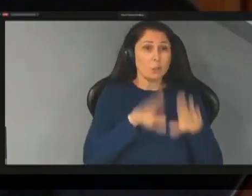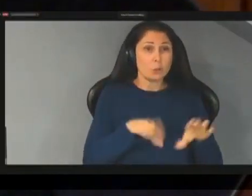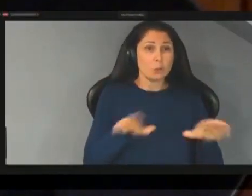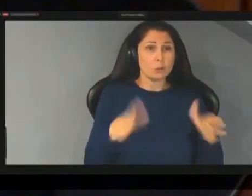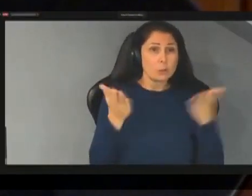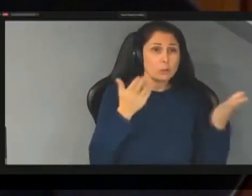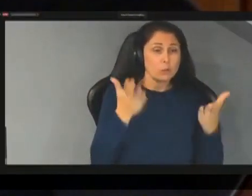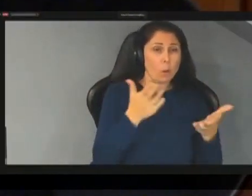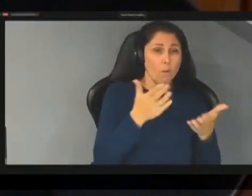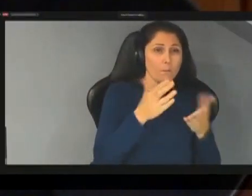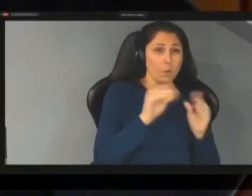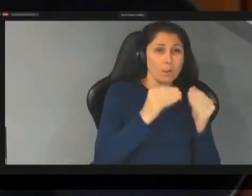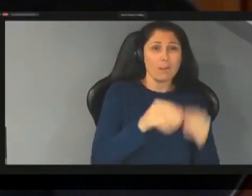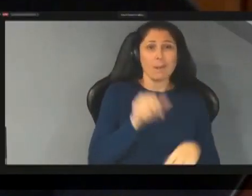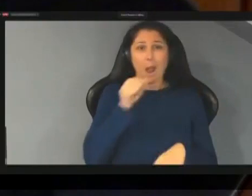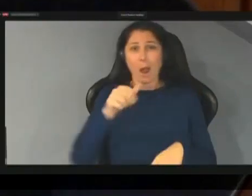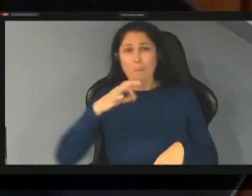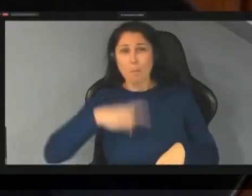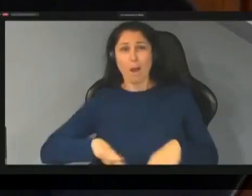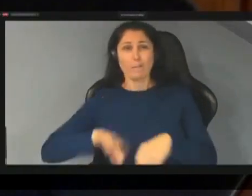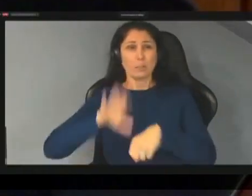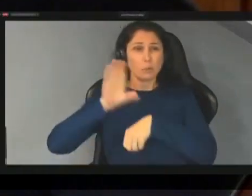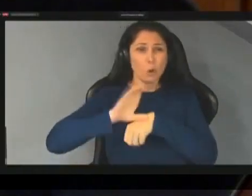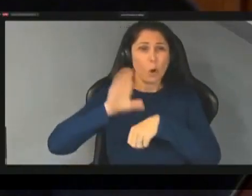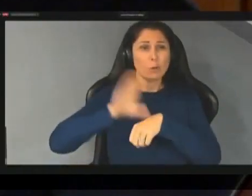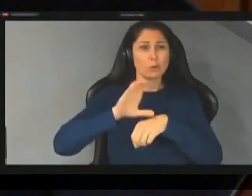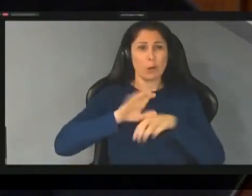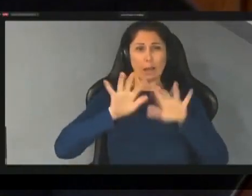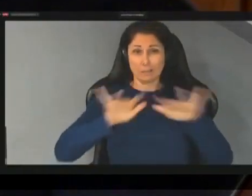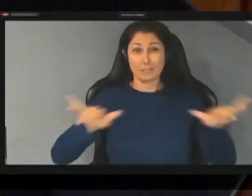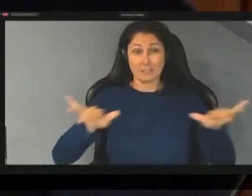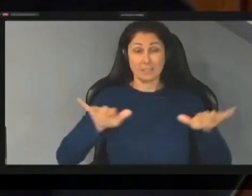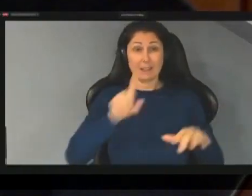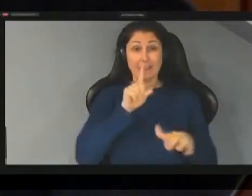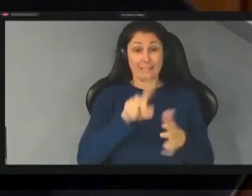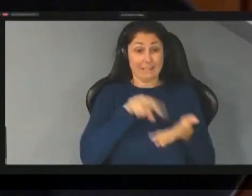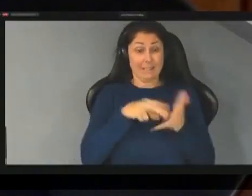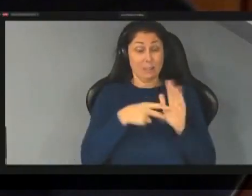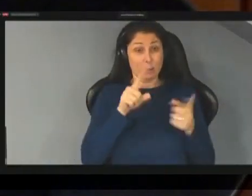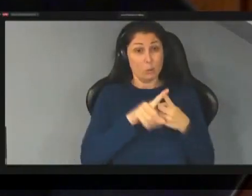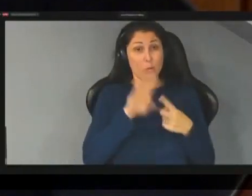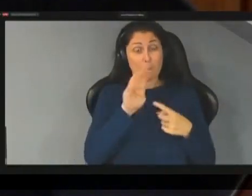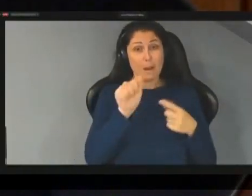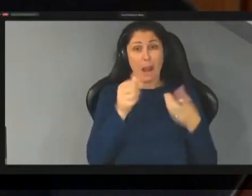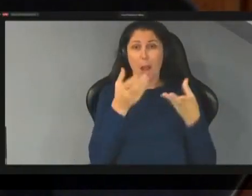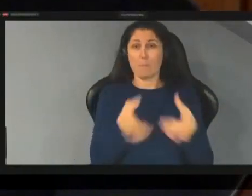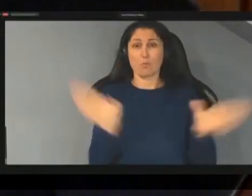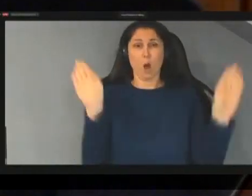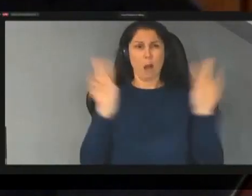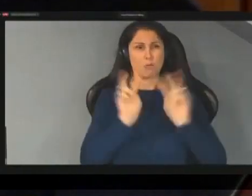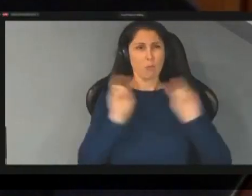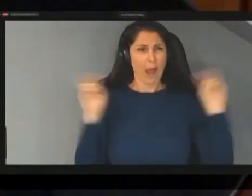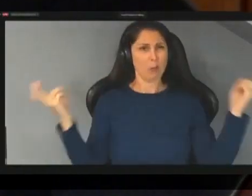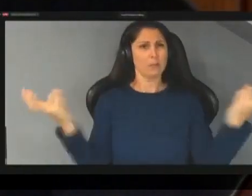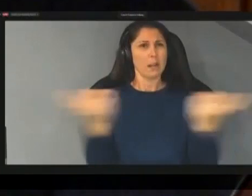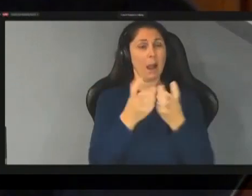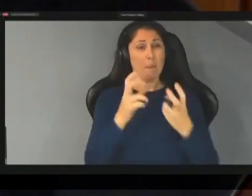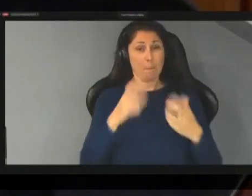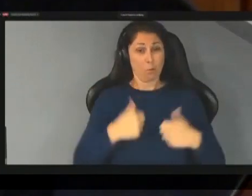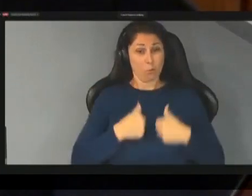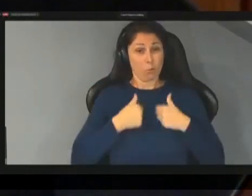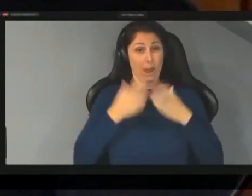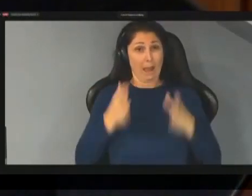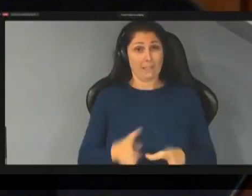organizations, nonprofit organizations, churches, and so forth. It is intended to be a broad roundtable, and residents are